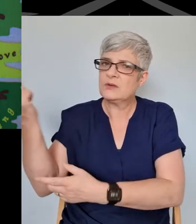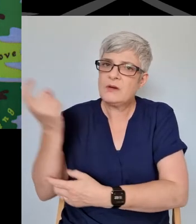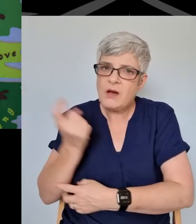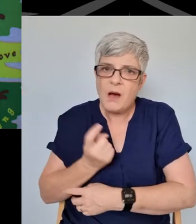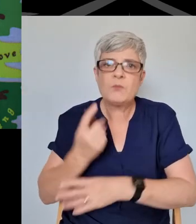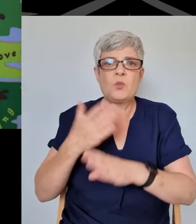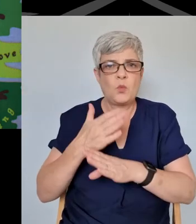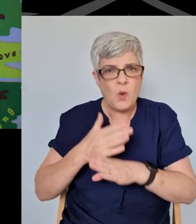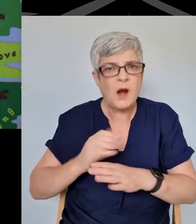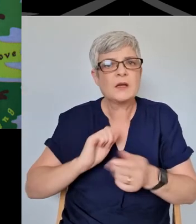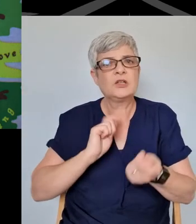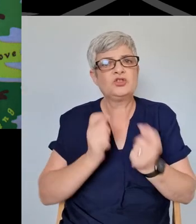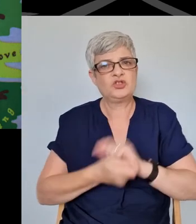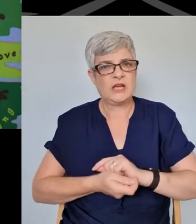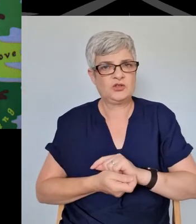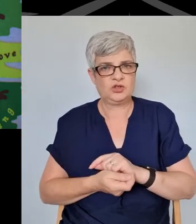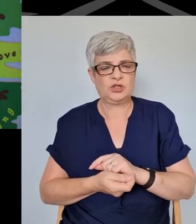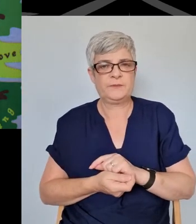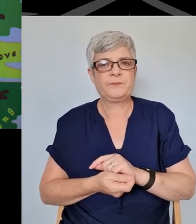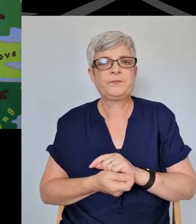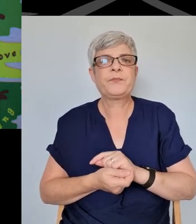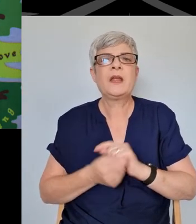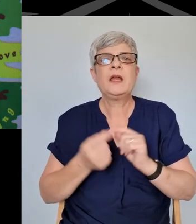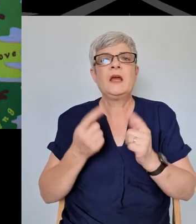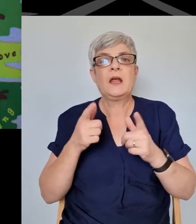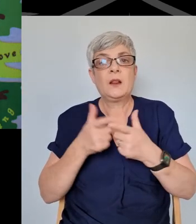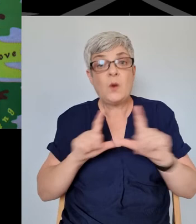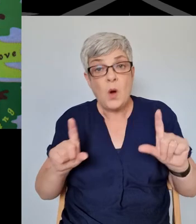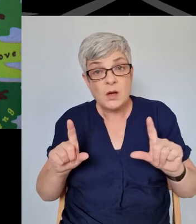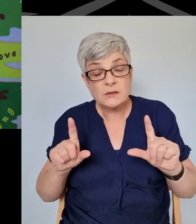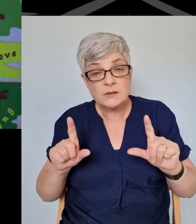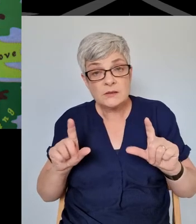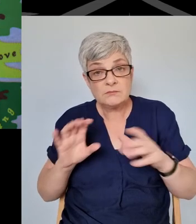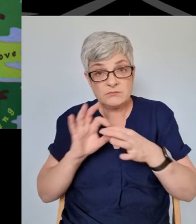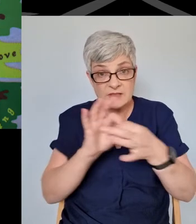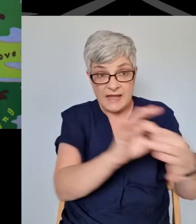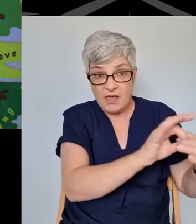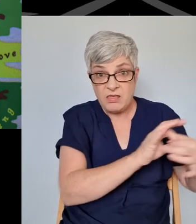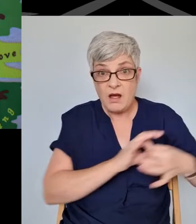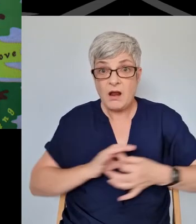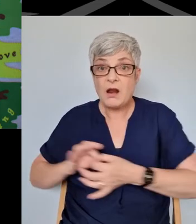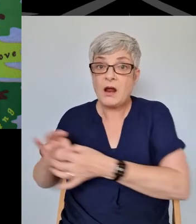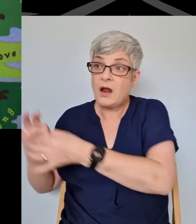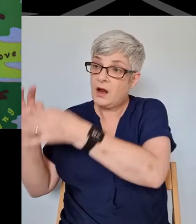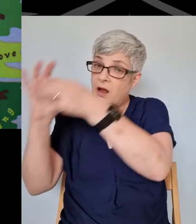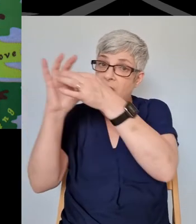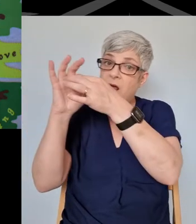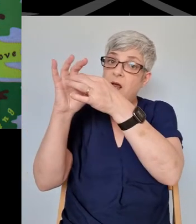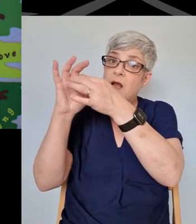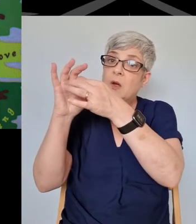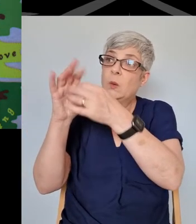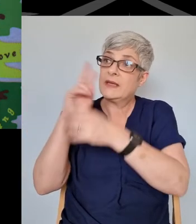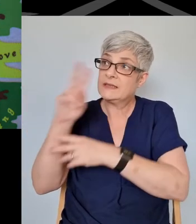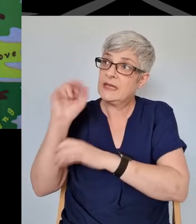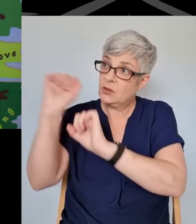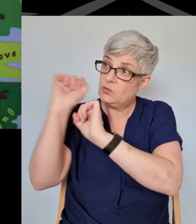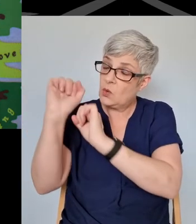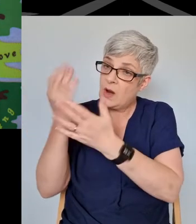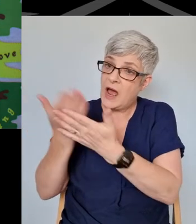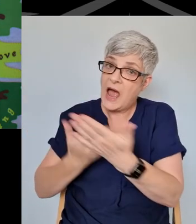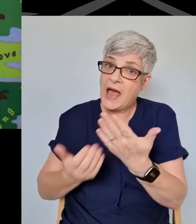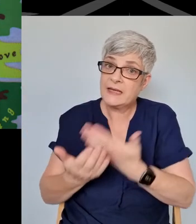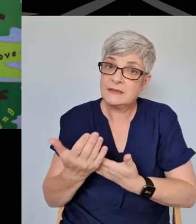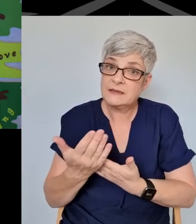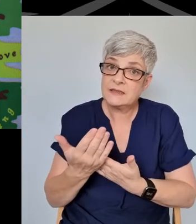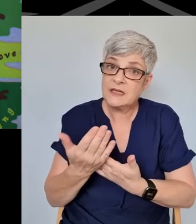and change. That, Lord, together you and we might see your hand